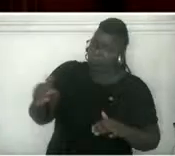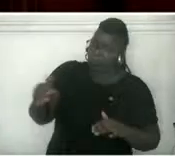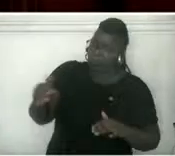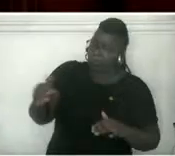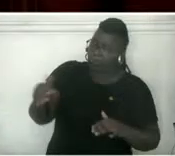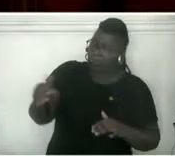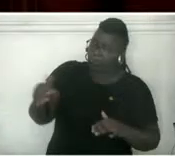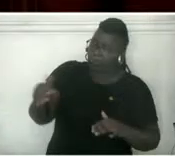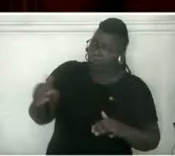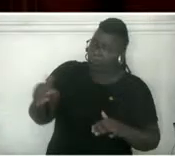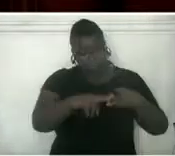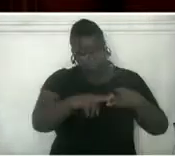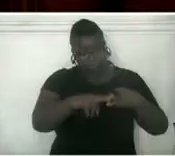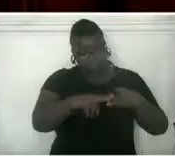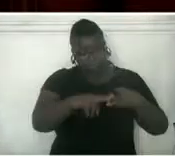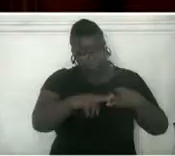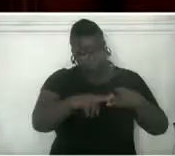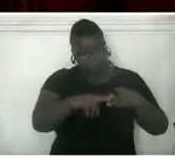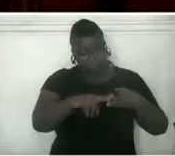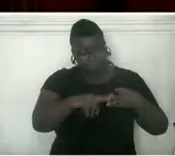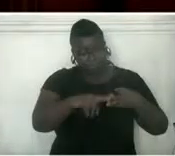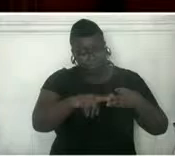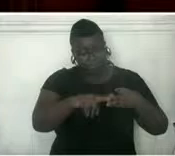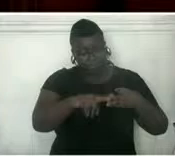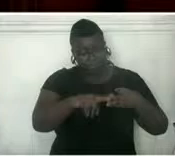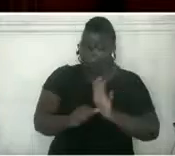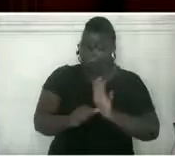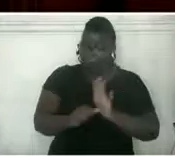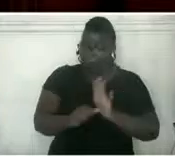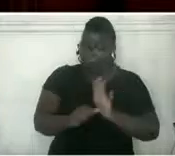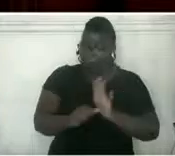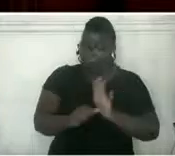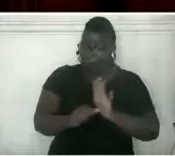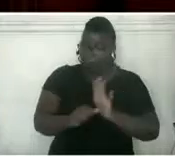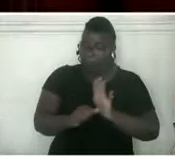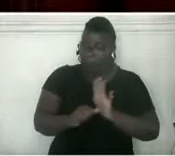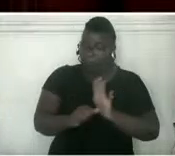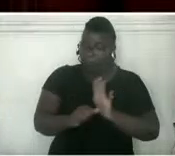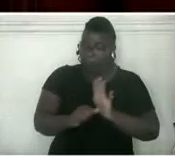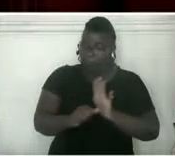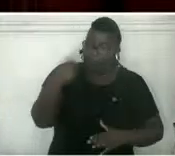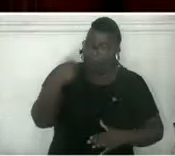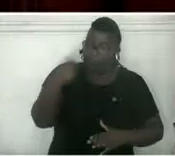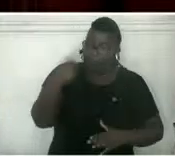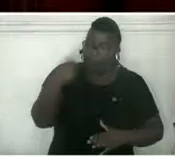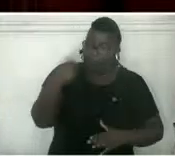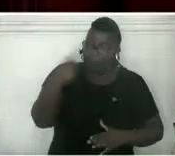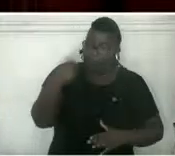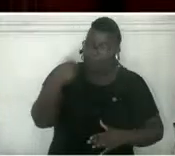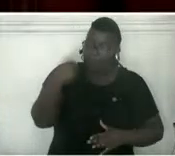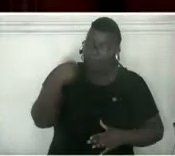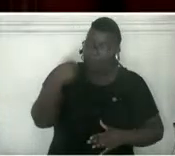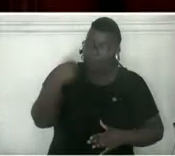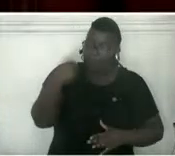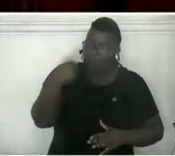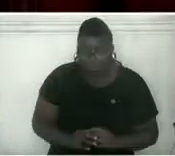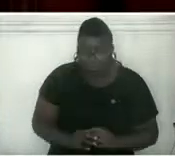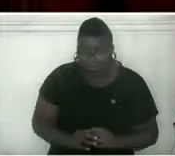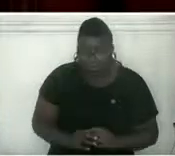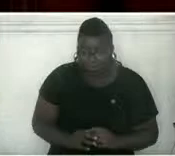Okwesithathu, nokubaluleke kakhulu kukhona konke, ukukhanda amathuba emsebenzi.